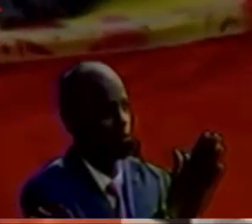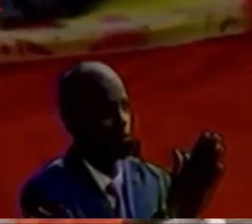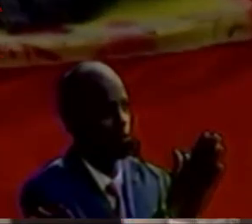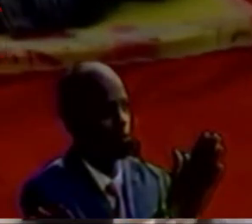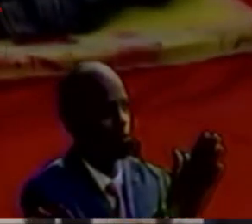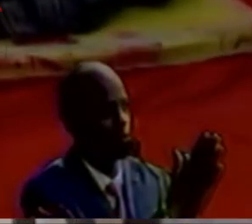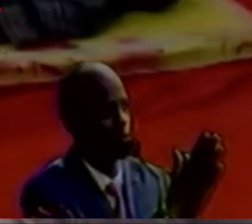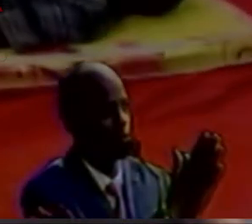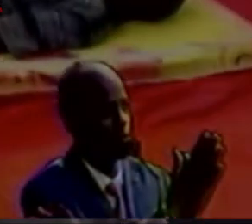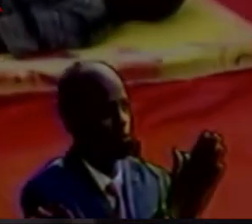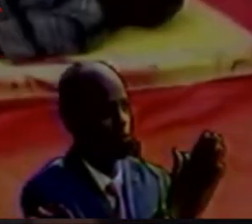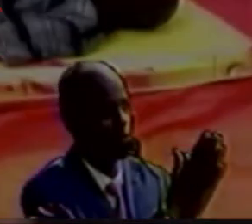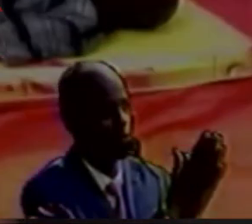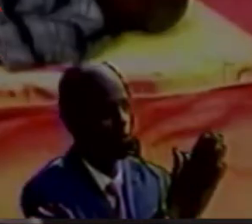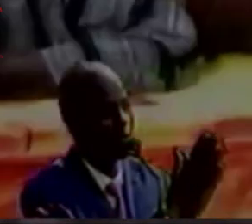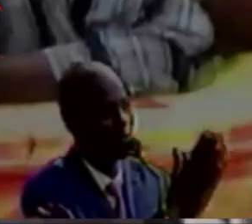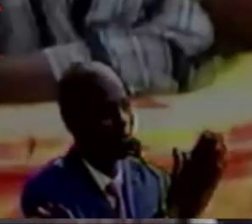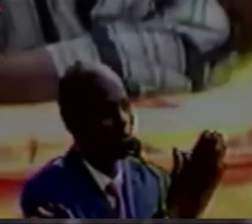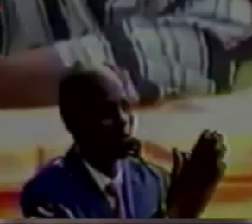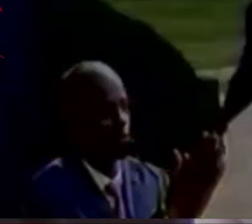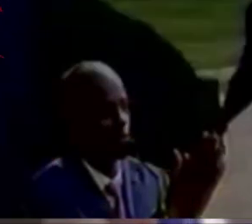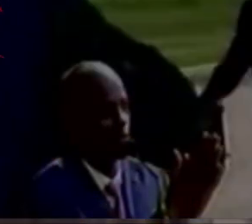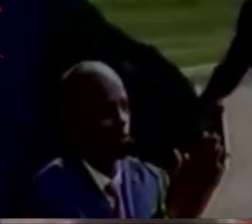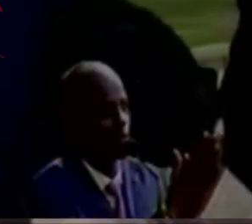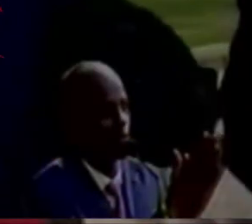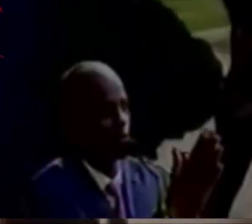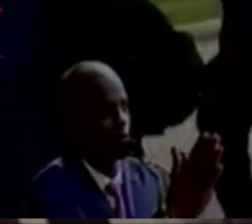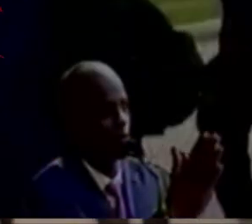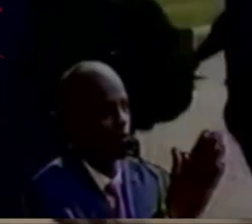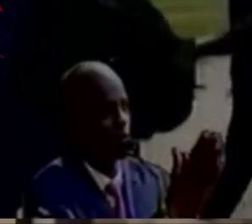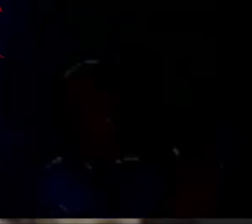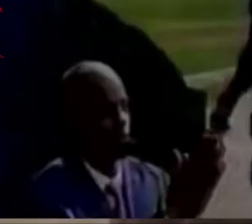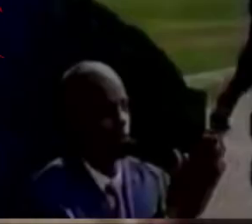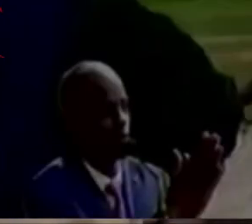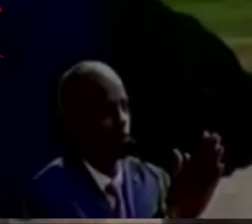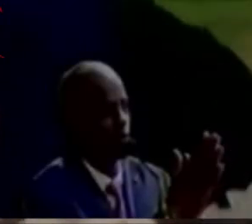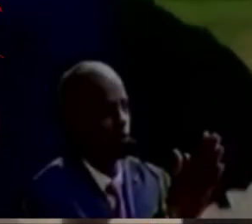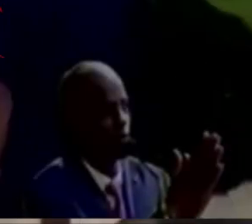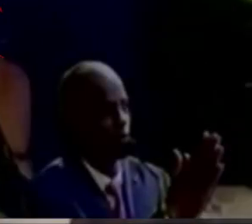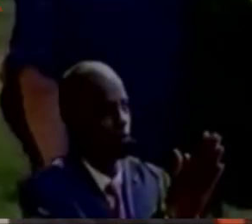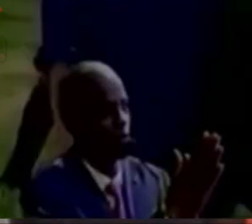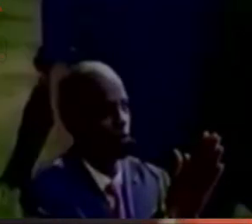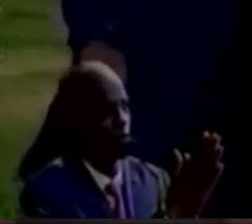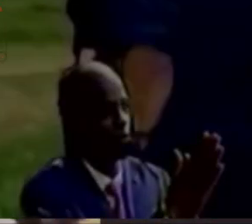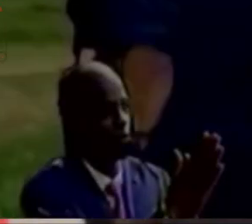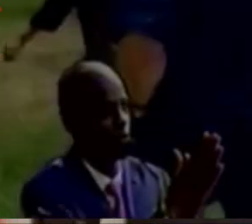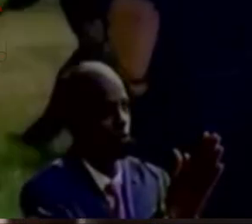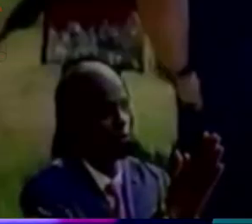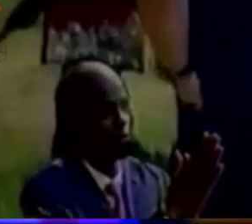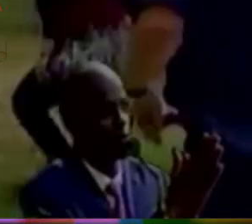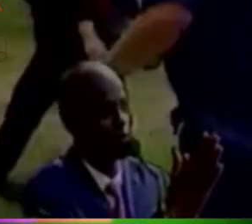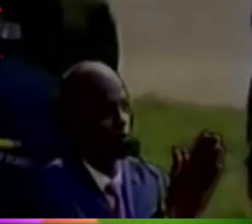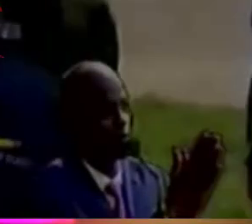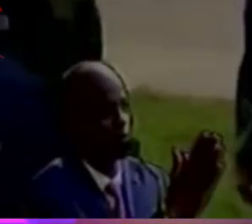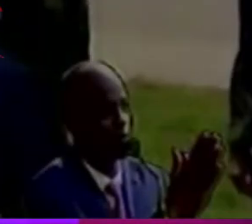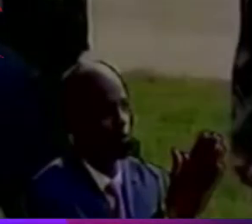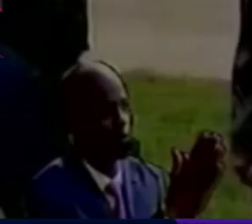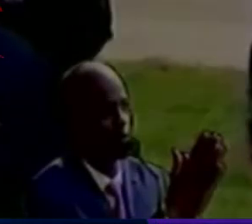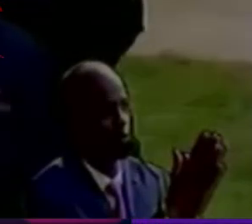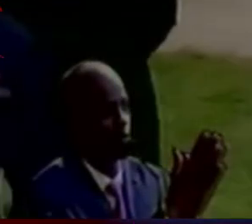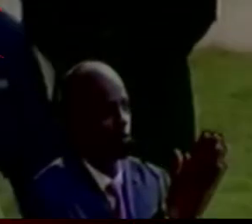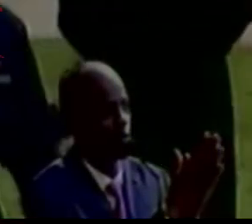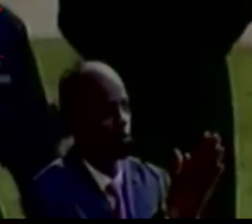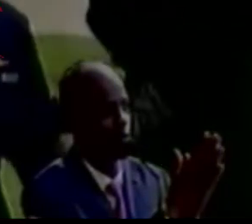sincerely thank Admiral McPherson and the Coast Guard for their heroic work. And that's what it is, their work to save